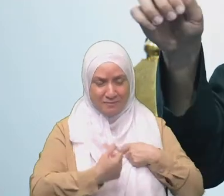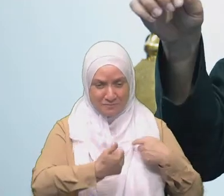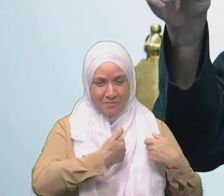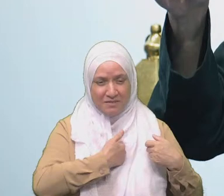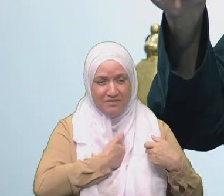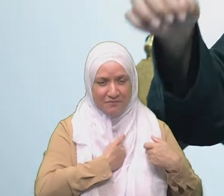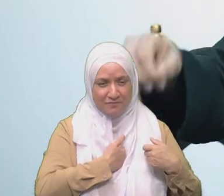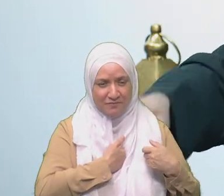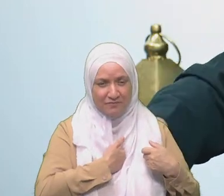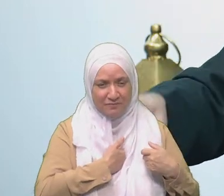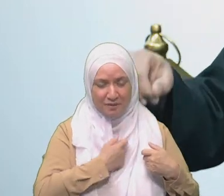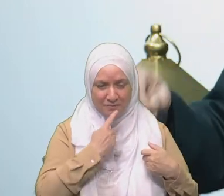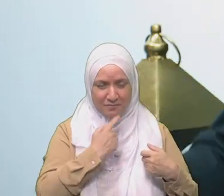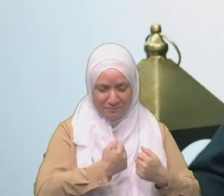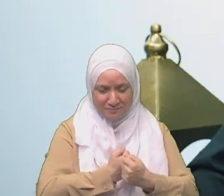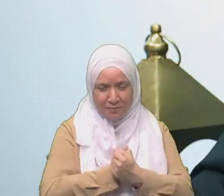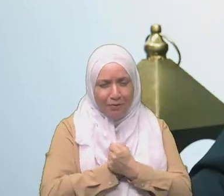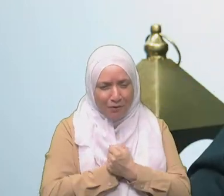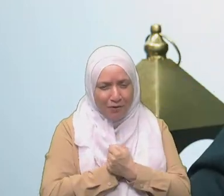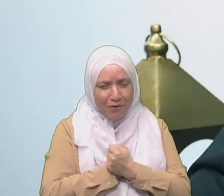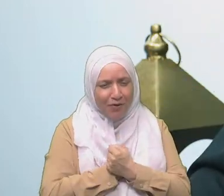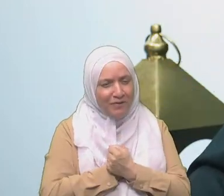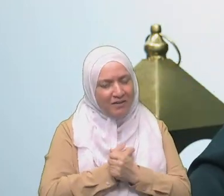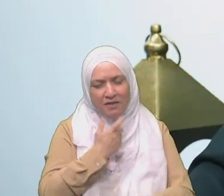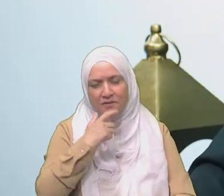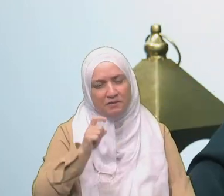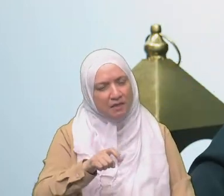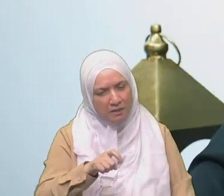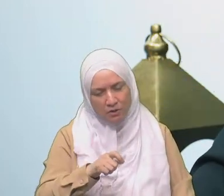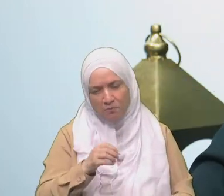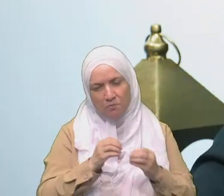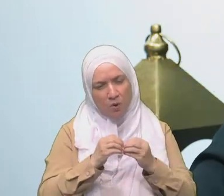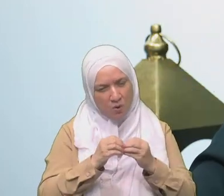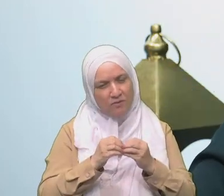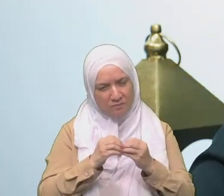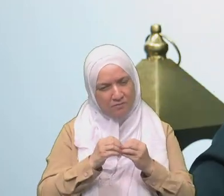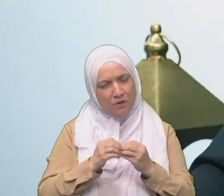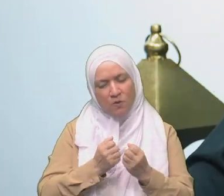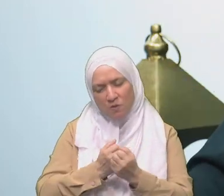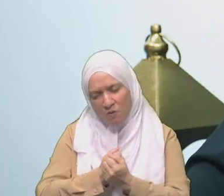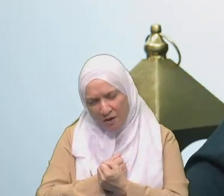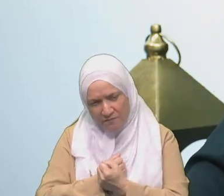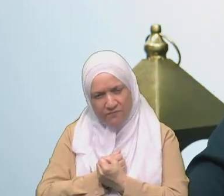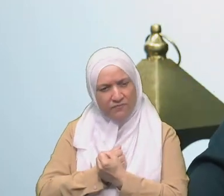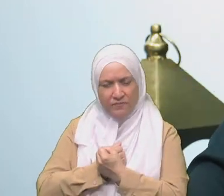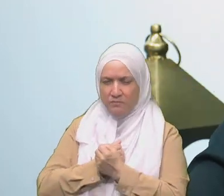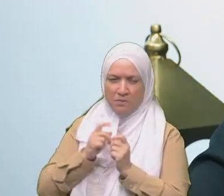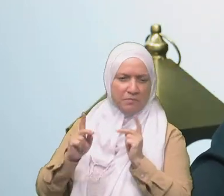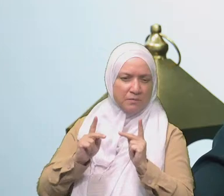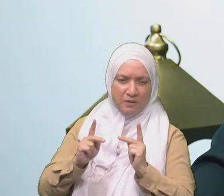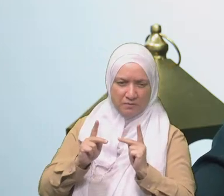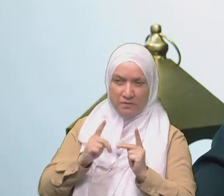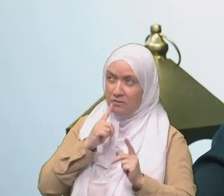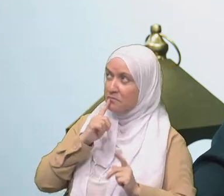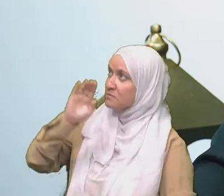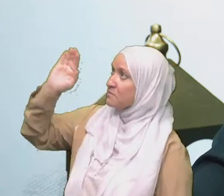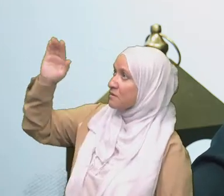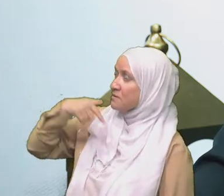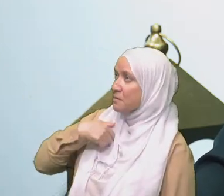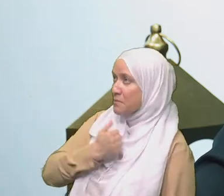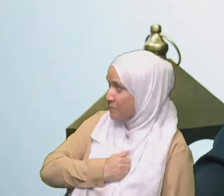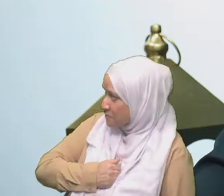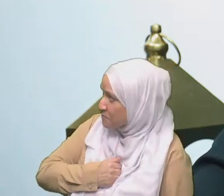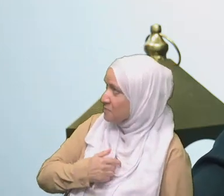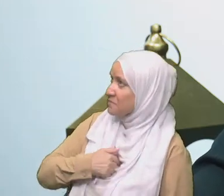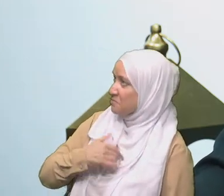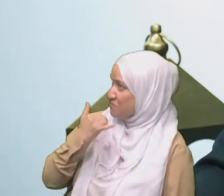loves when His servant comes back to Him. You know what? There are a lot of us that are sitting in this room, in this masjid, that last